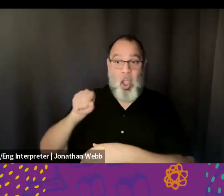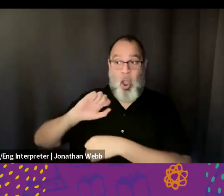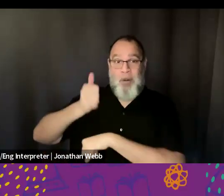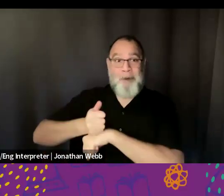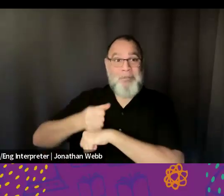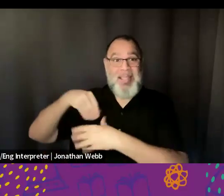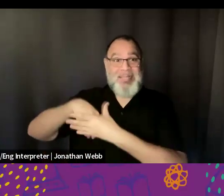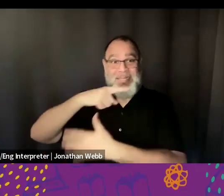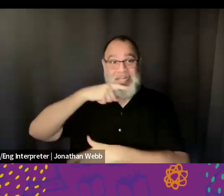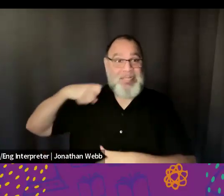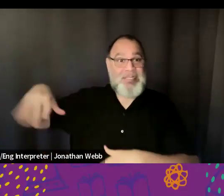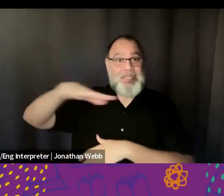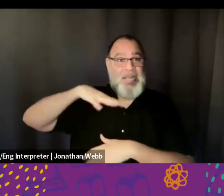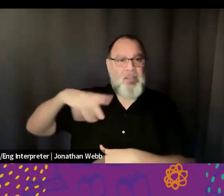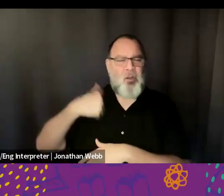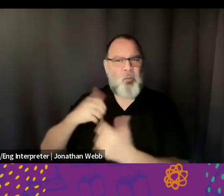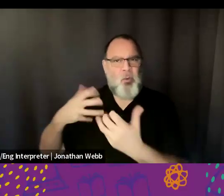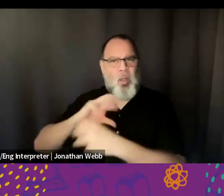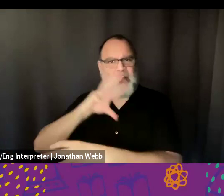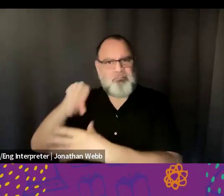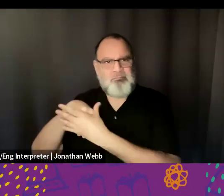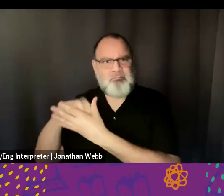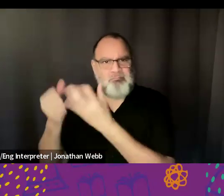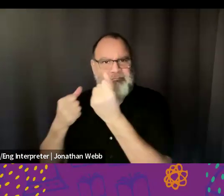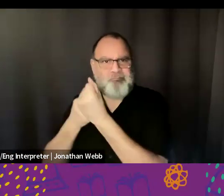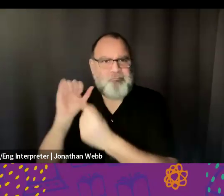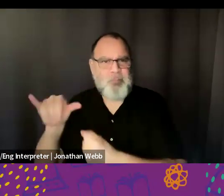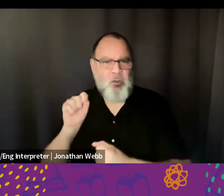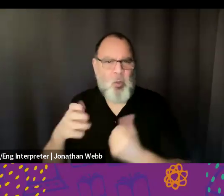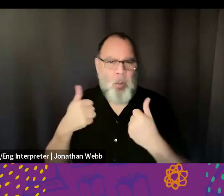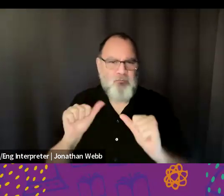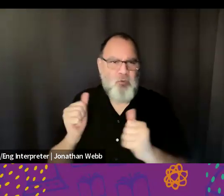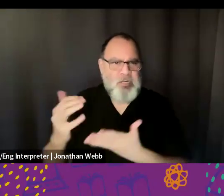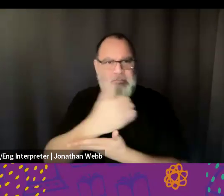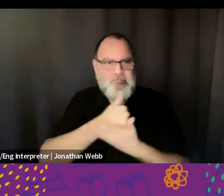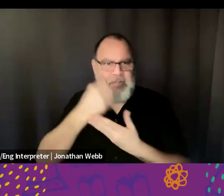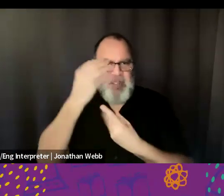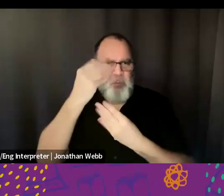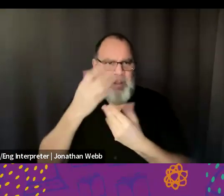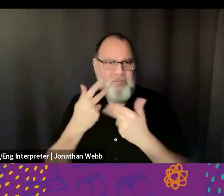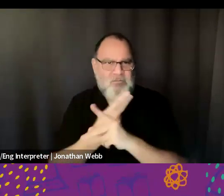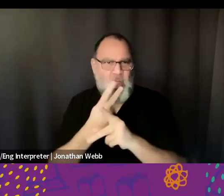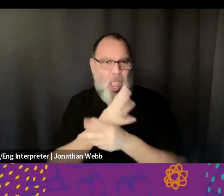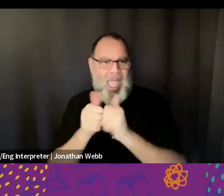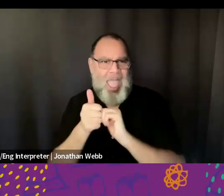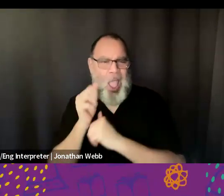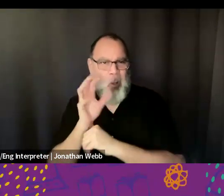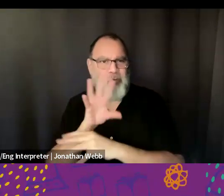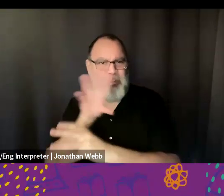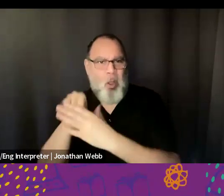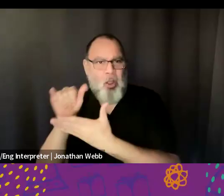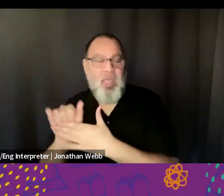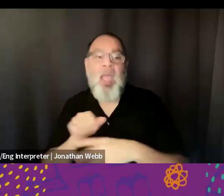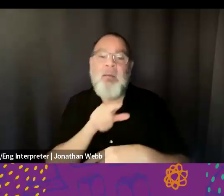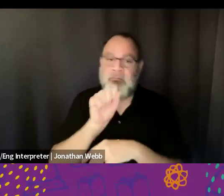be an active part of it. So I'm just trying to gather information and figure out how to become part of that. I Thank would you. encourage you to reach out to